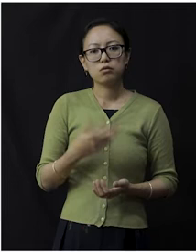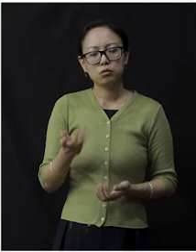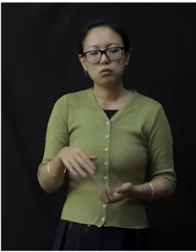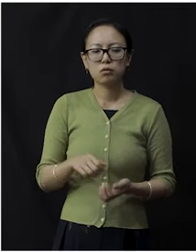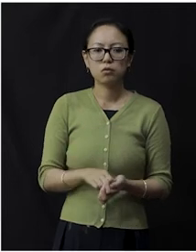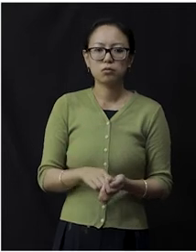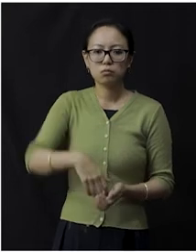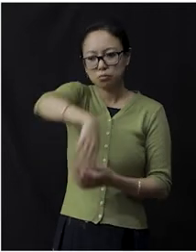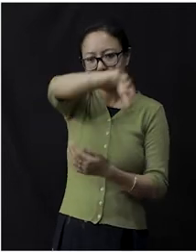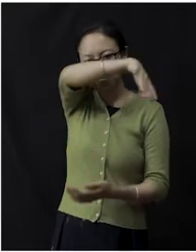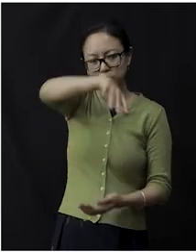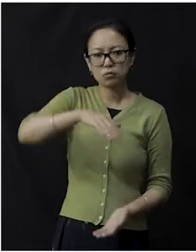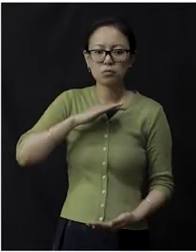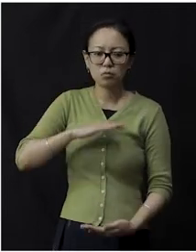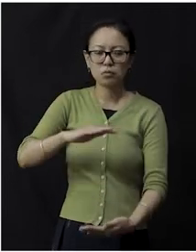crocodile.